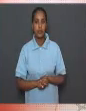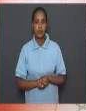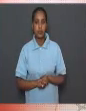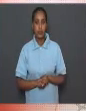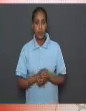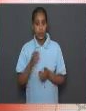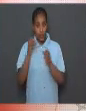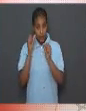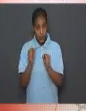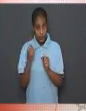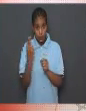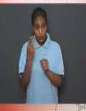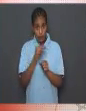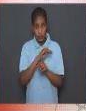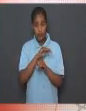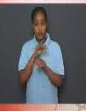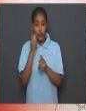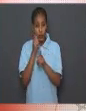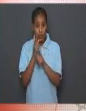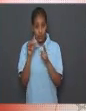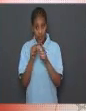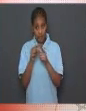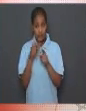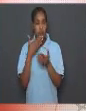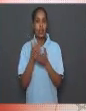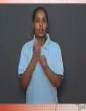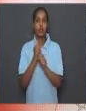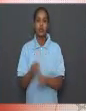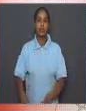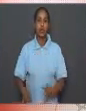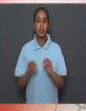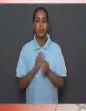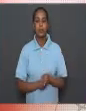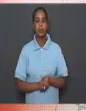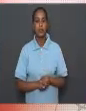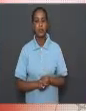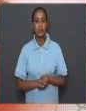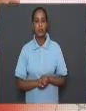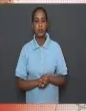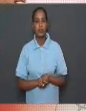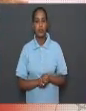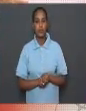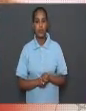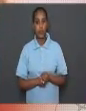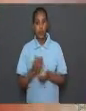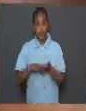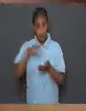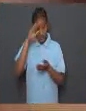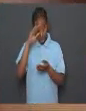Were you able to use all the correct terms? Great work, students. As we have